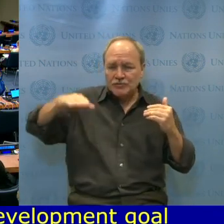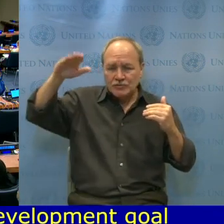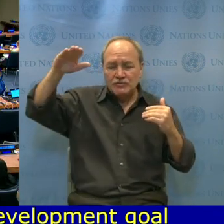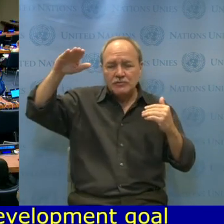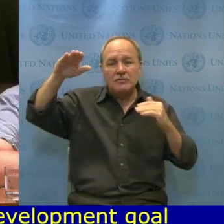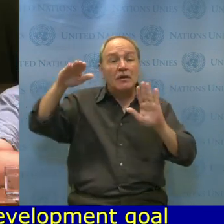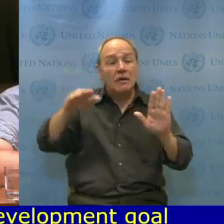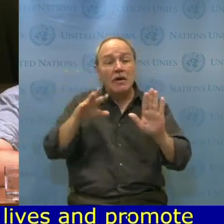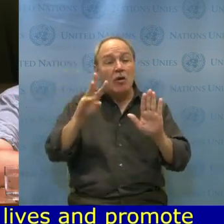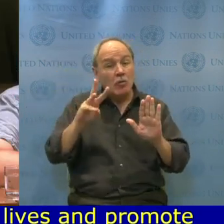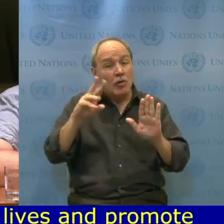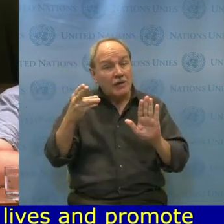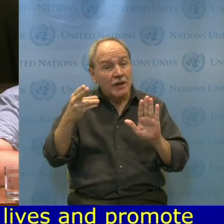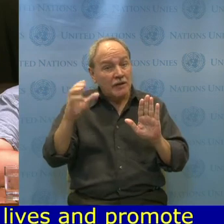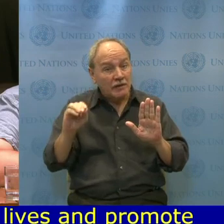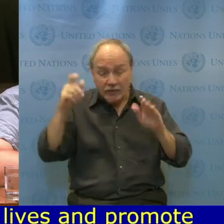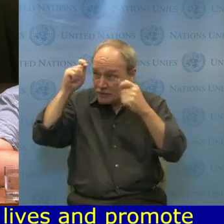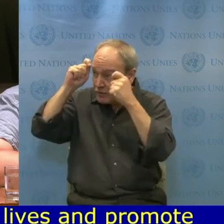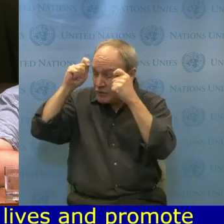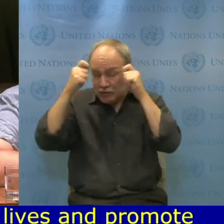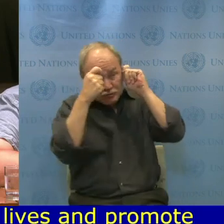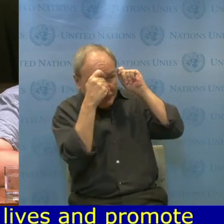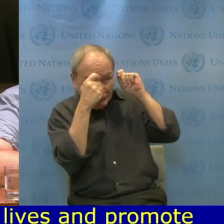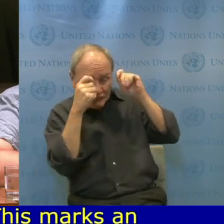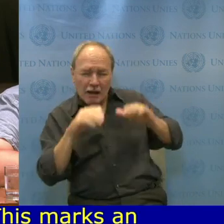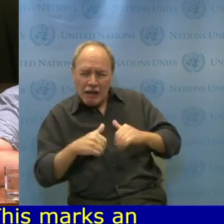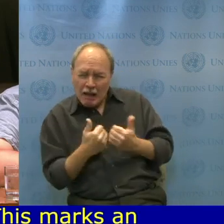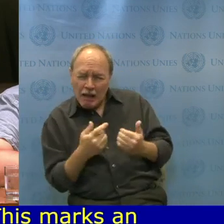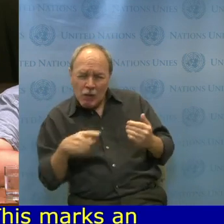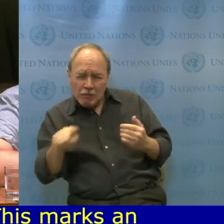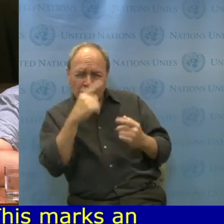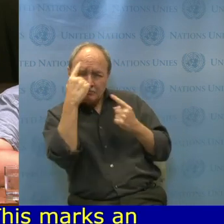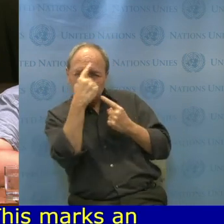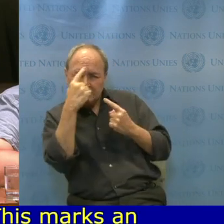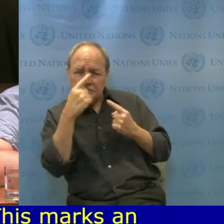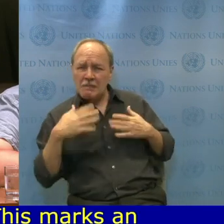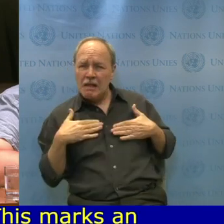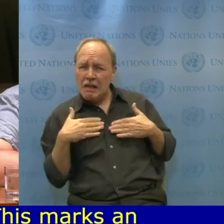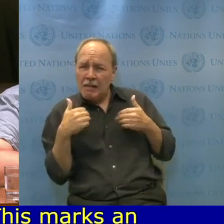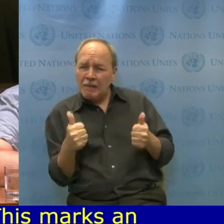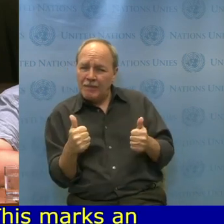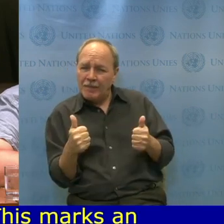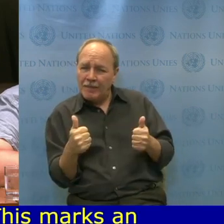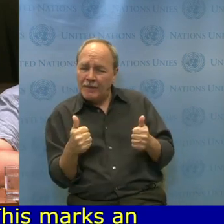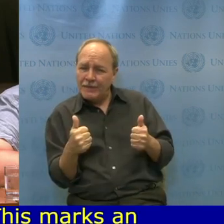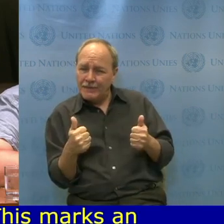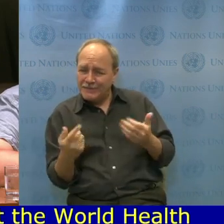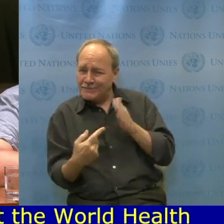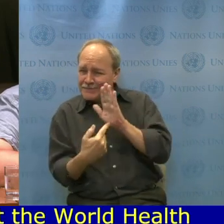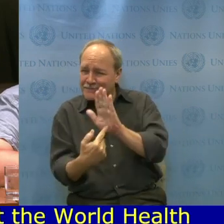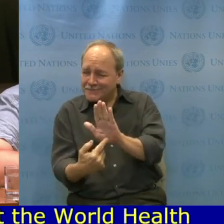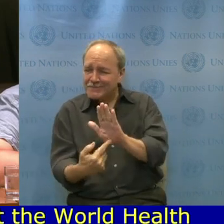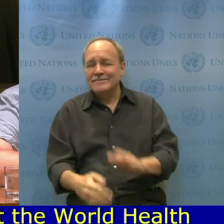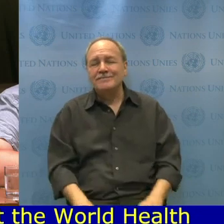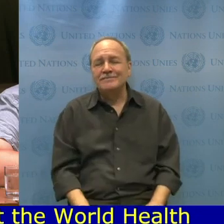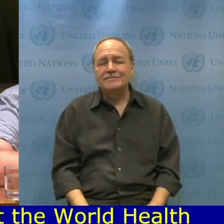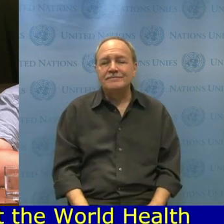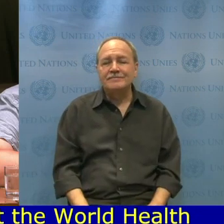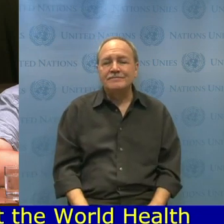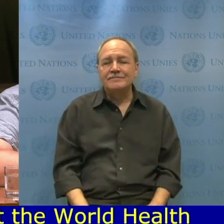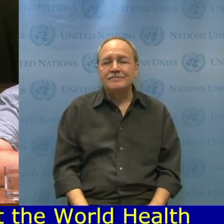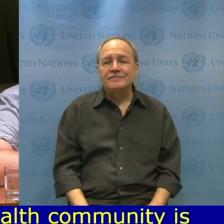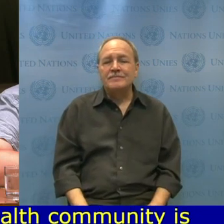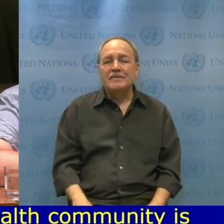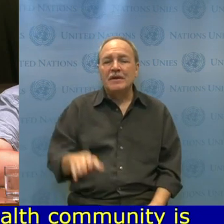Health Organization and the wider health community is thinking about health. The Millennium Development Goals had 3 health-related